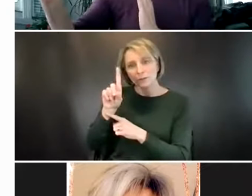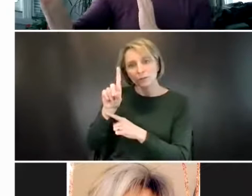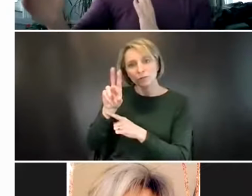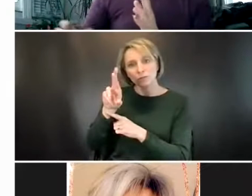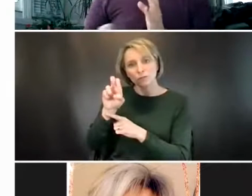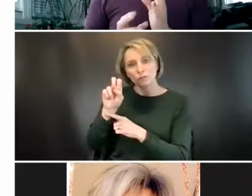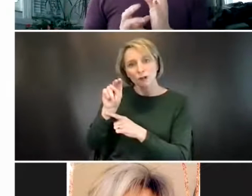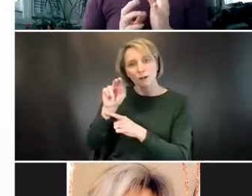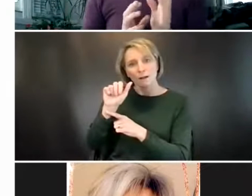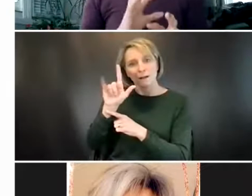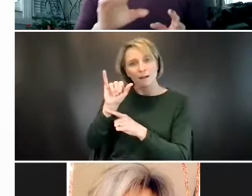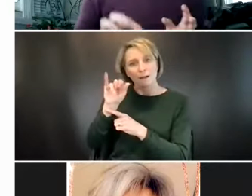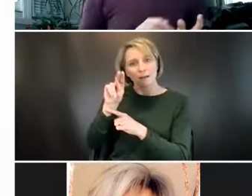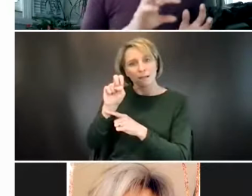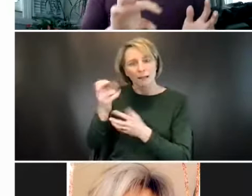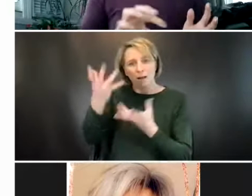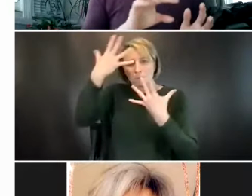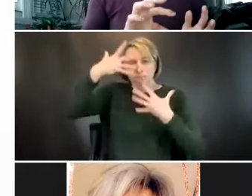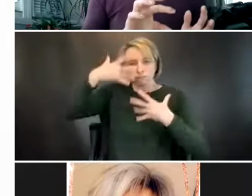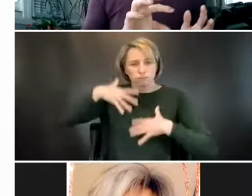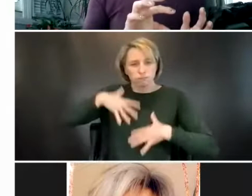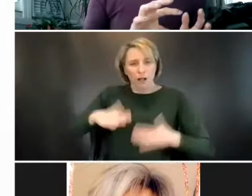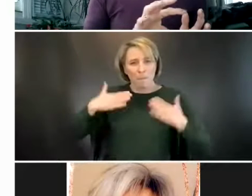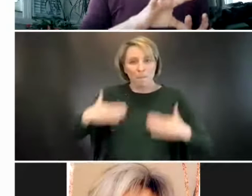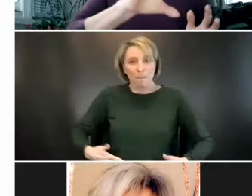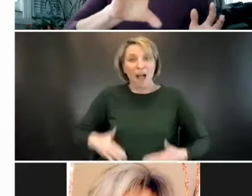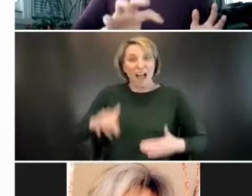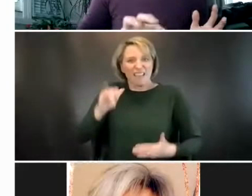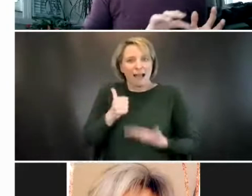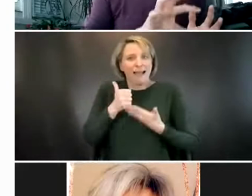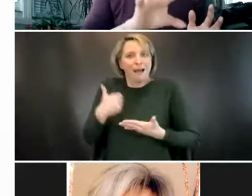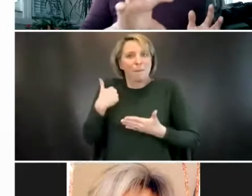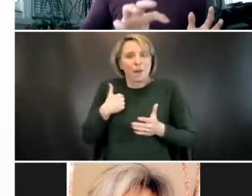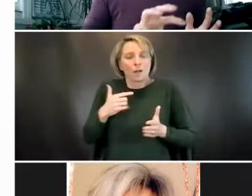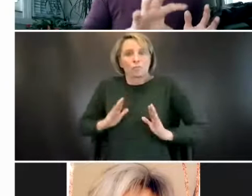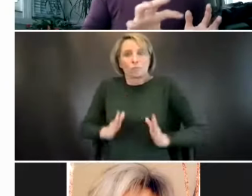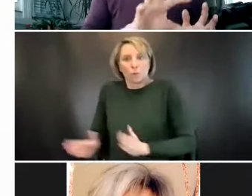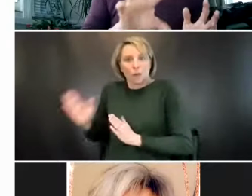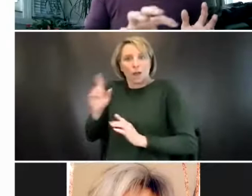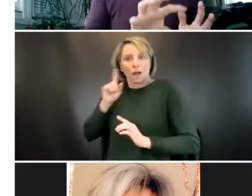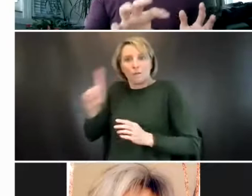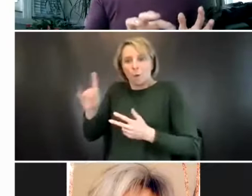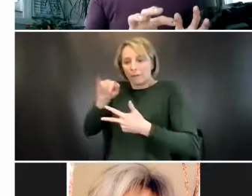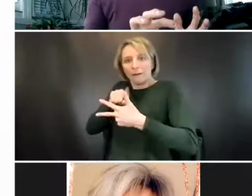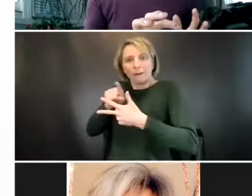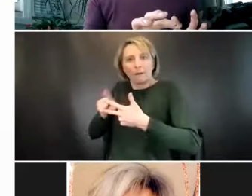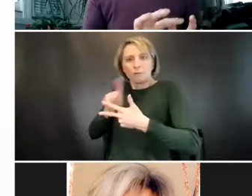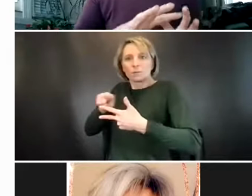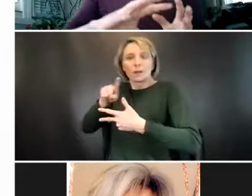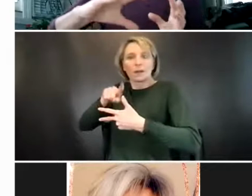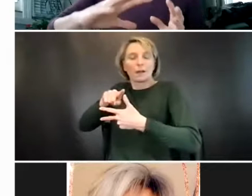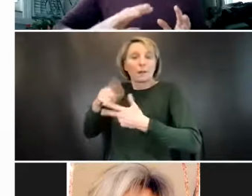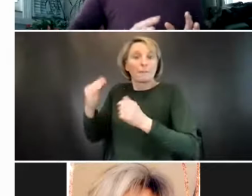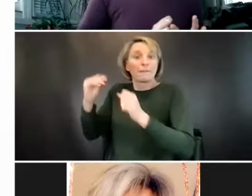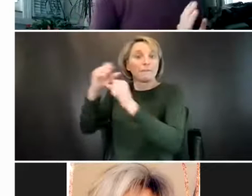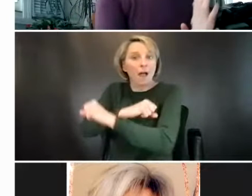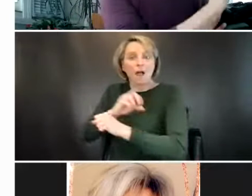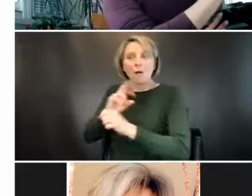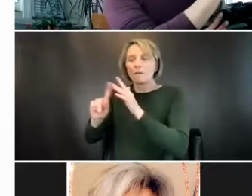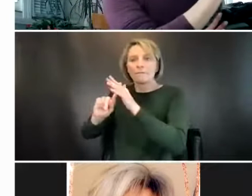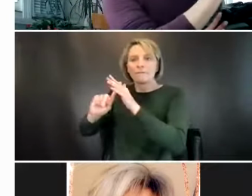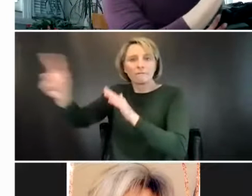flight. If we don't do anything, something, that's what's going to happen next, but we